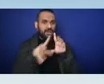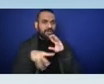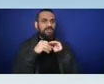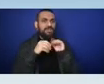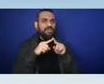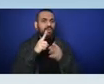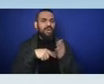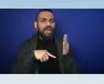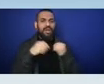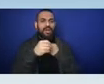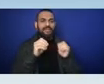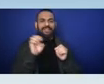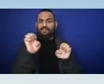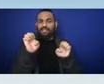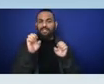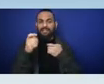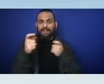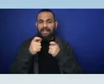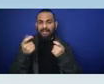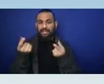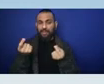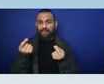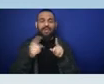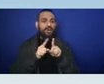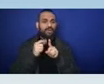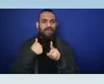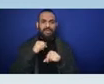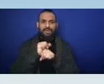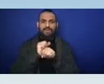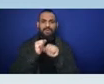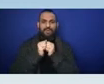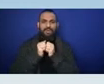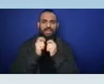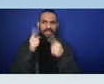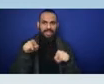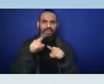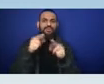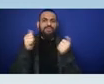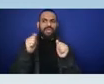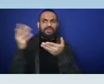to call the COVID hotline at 212-6843.